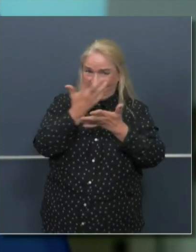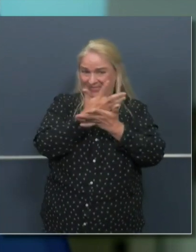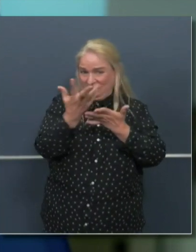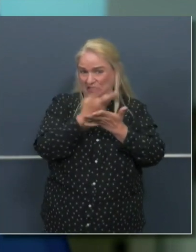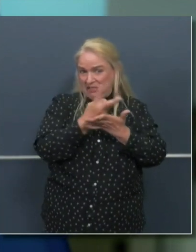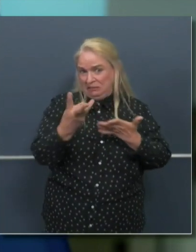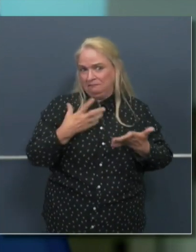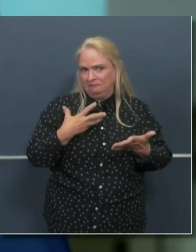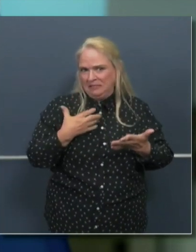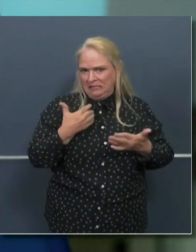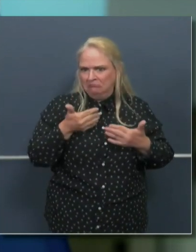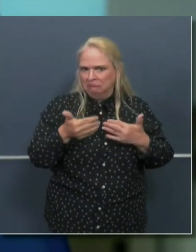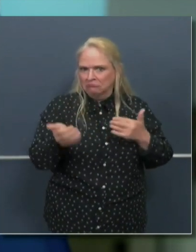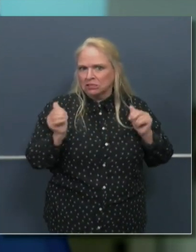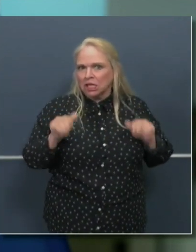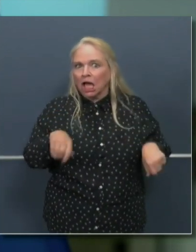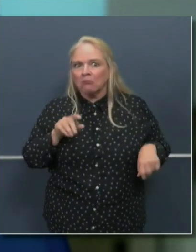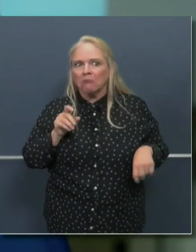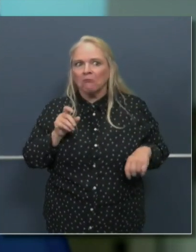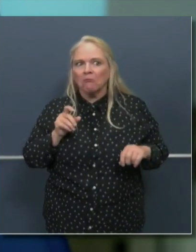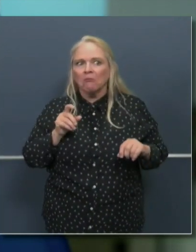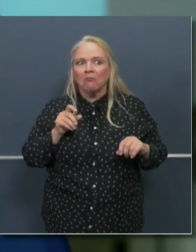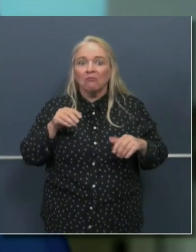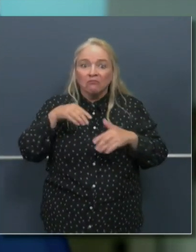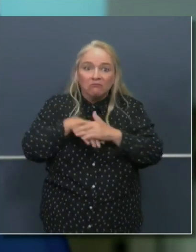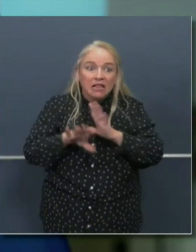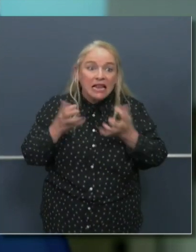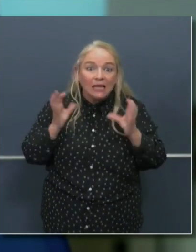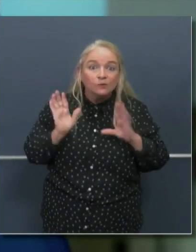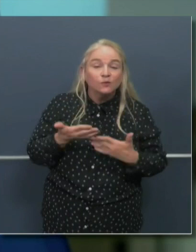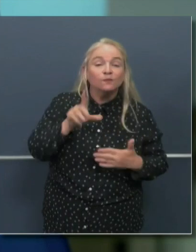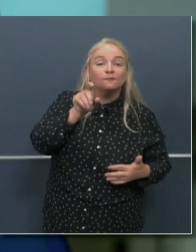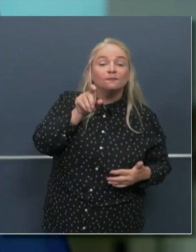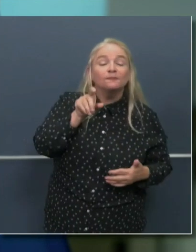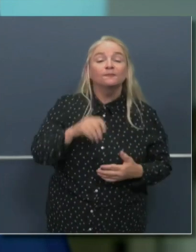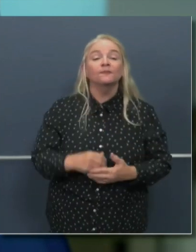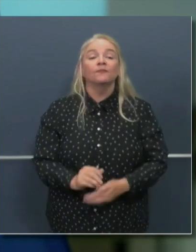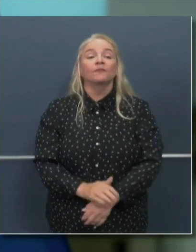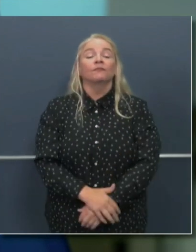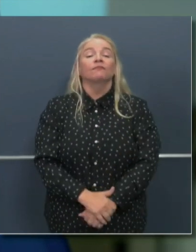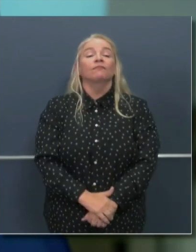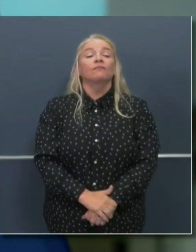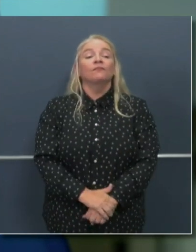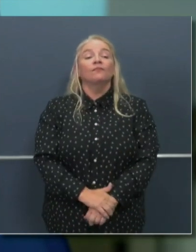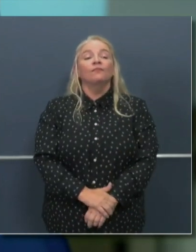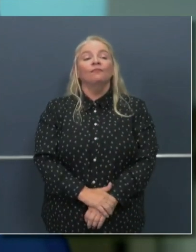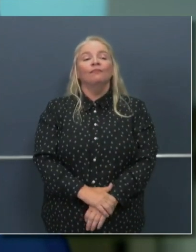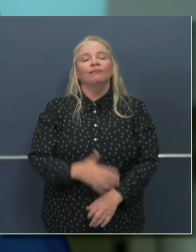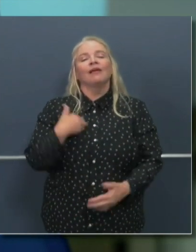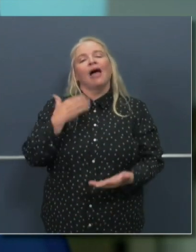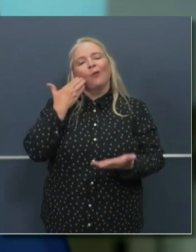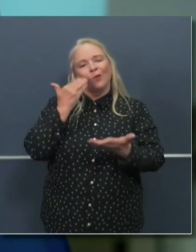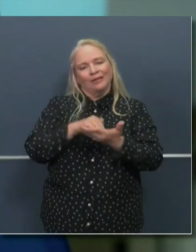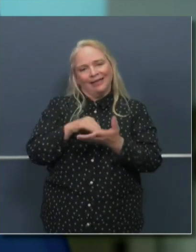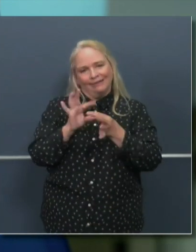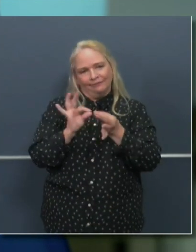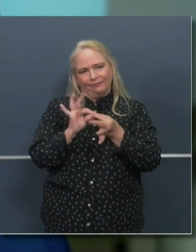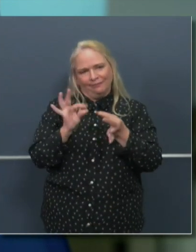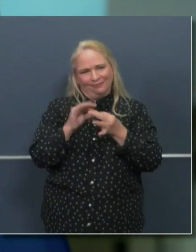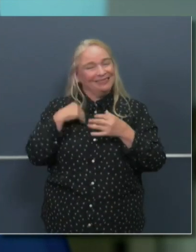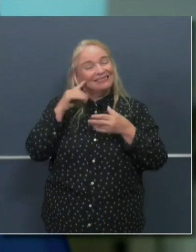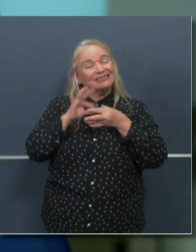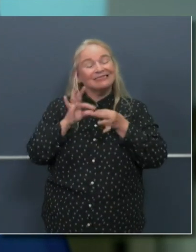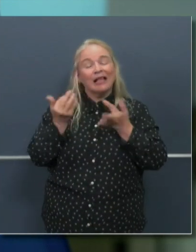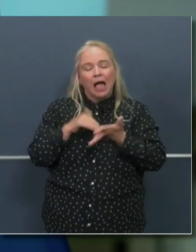classroom instruction will be possible? Yeah, so I sort of repeat a little bit of what I said a moment ago in terms of the